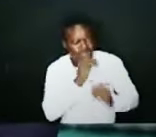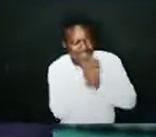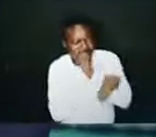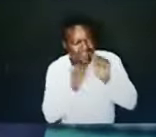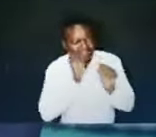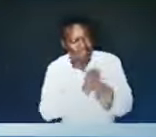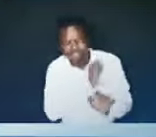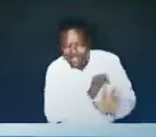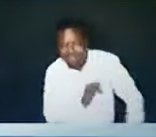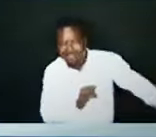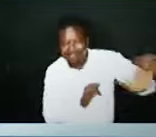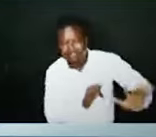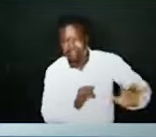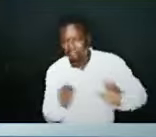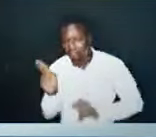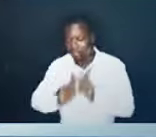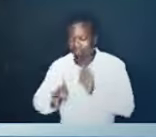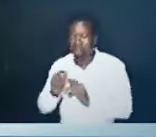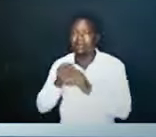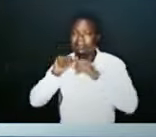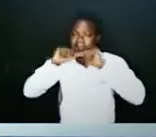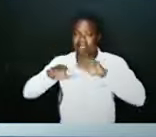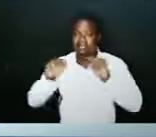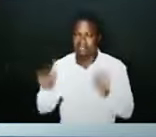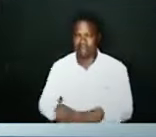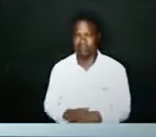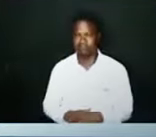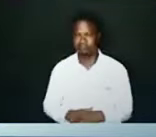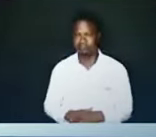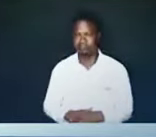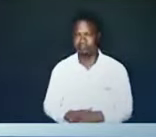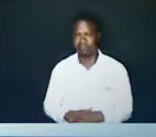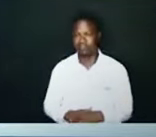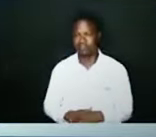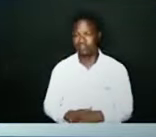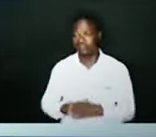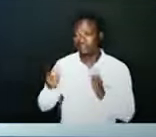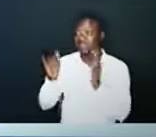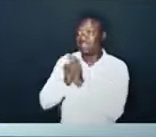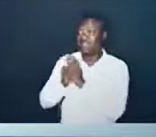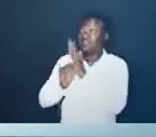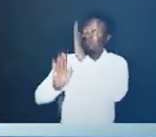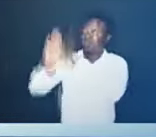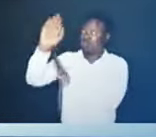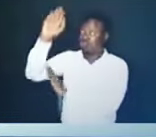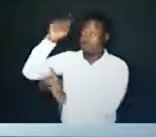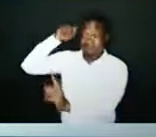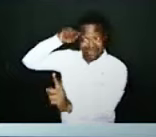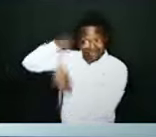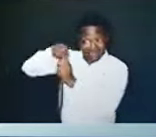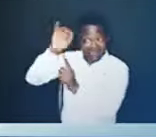each Israelite was therefore a player in this God's grand agenda.